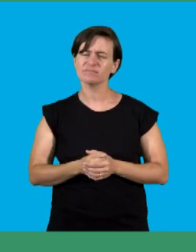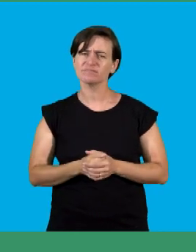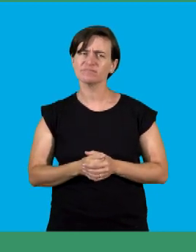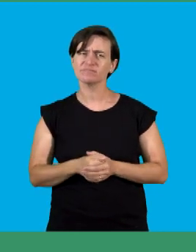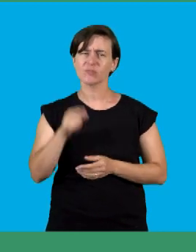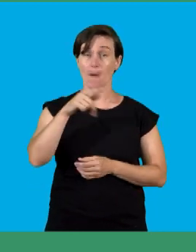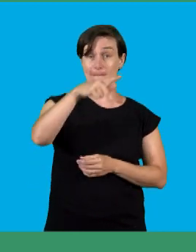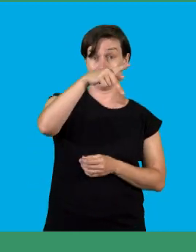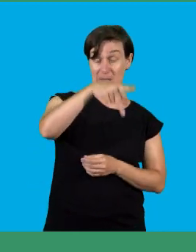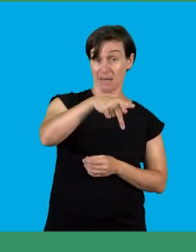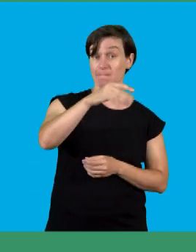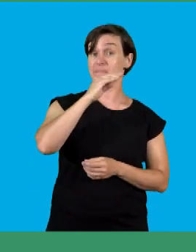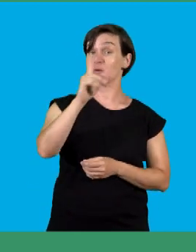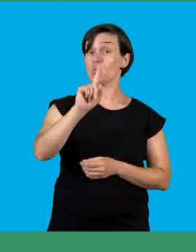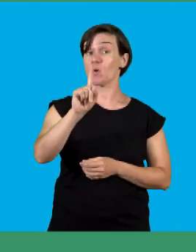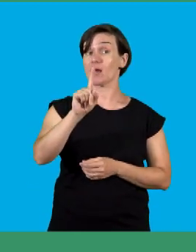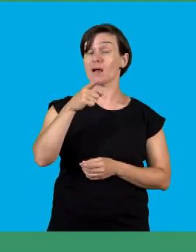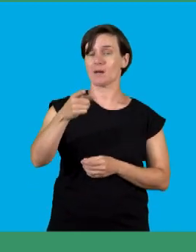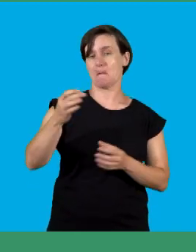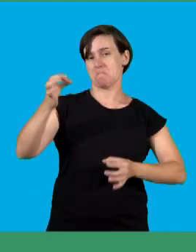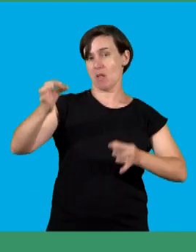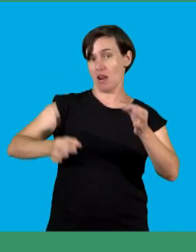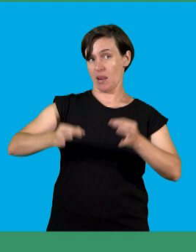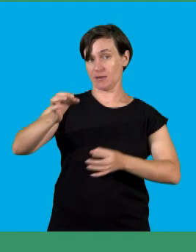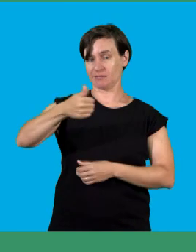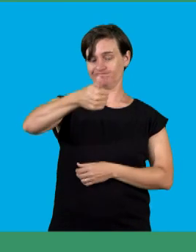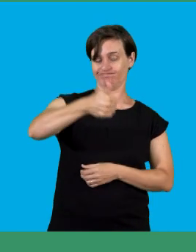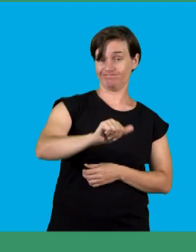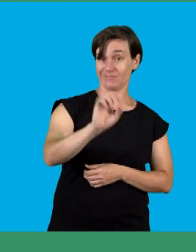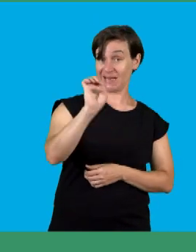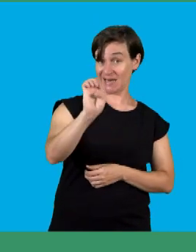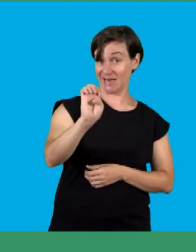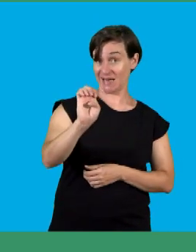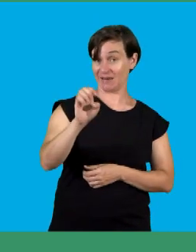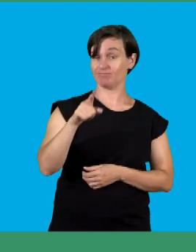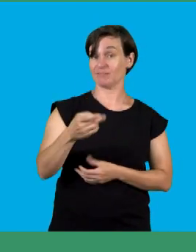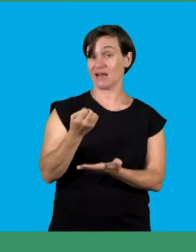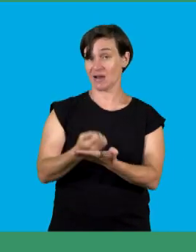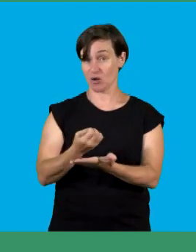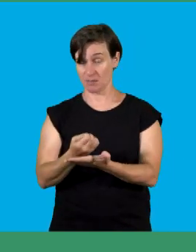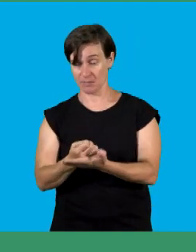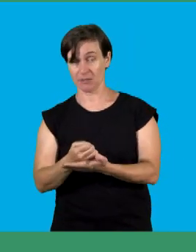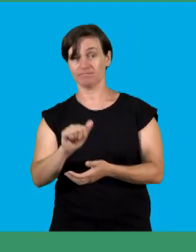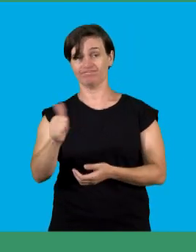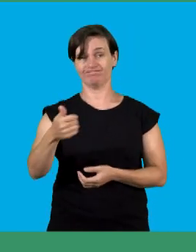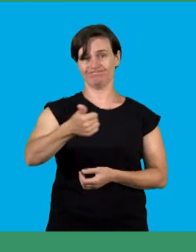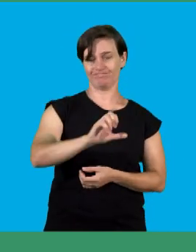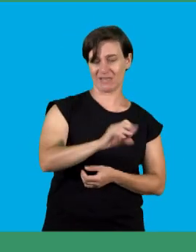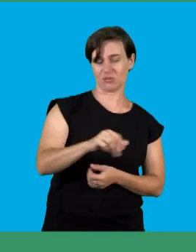P stands for. It stands for political, and E stands for what? It stands for economical,